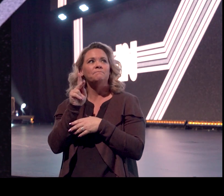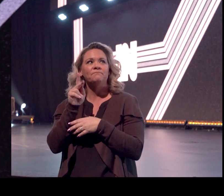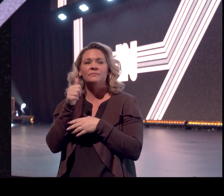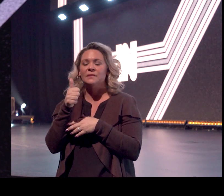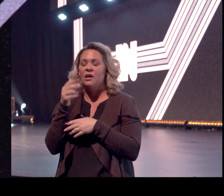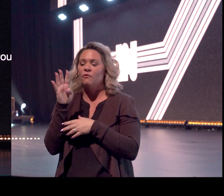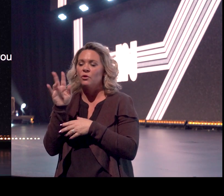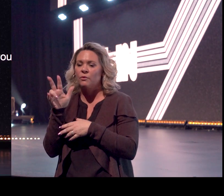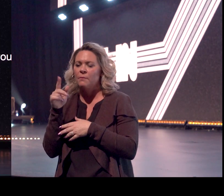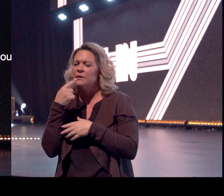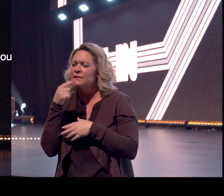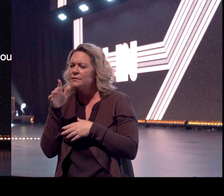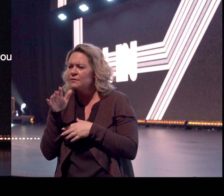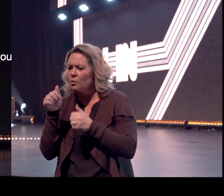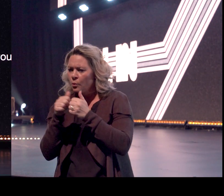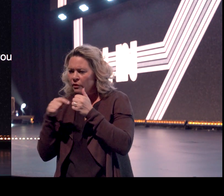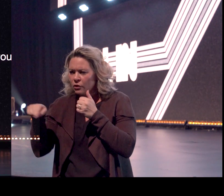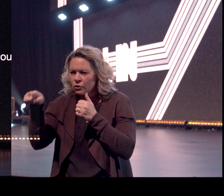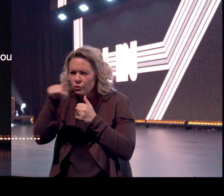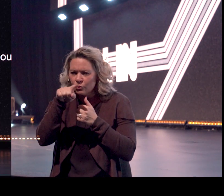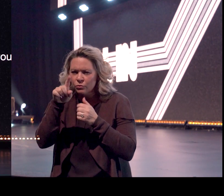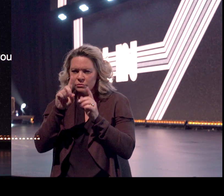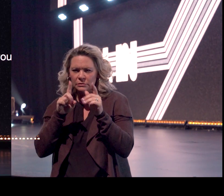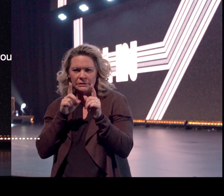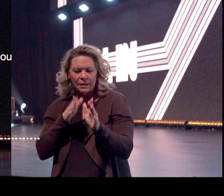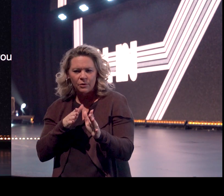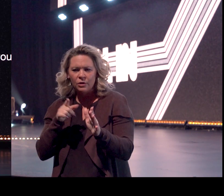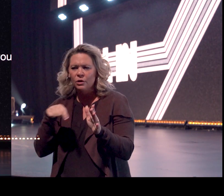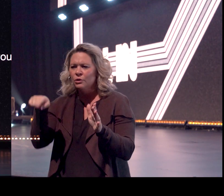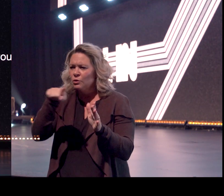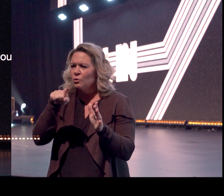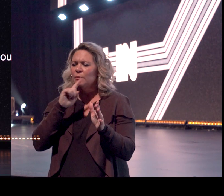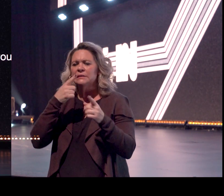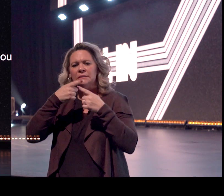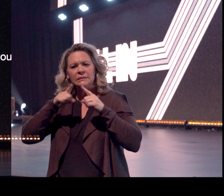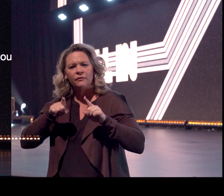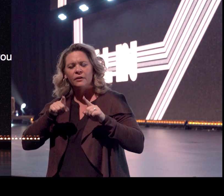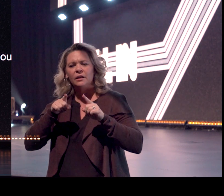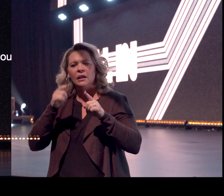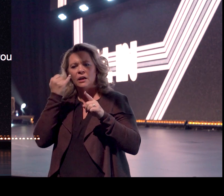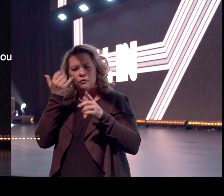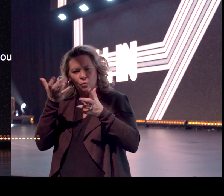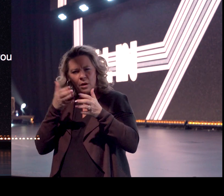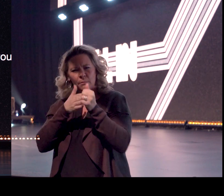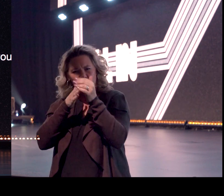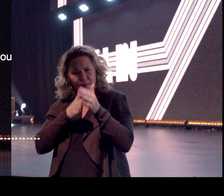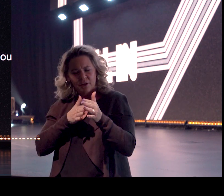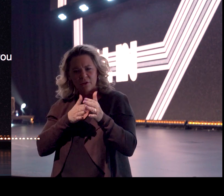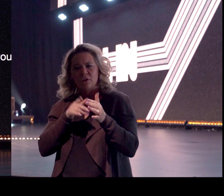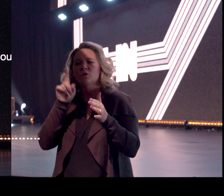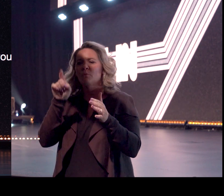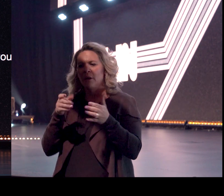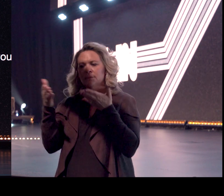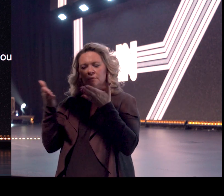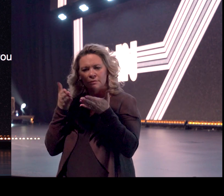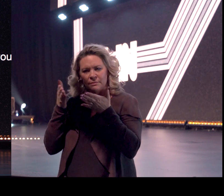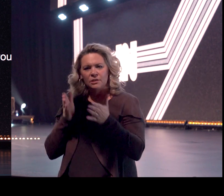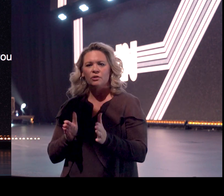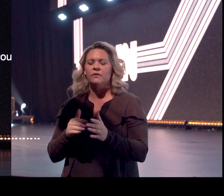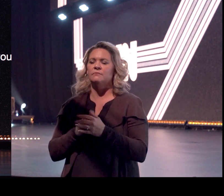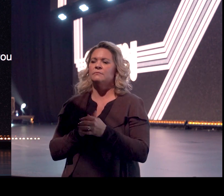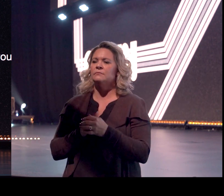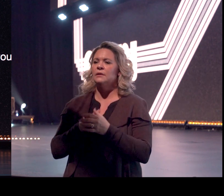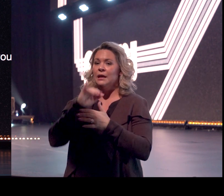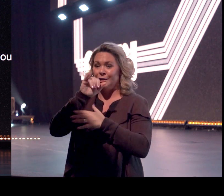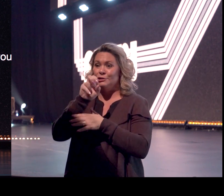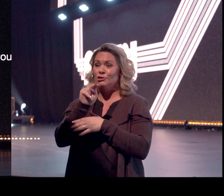43, but among you, it will be different. Whoever wants to be a leader among you must be your servant. And